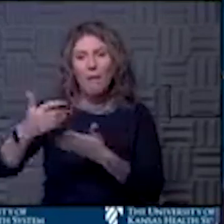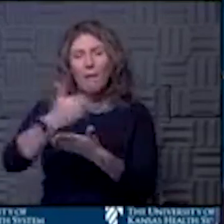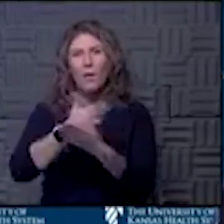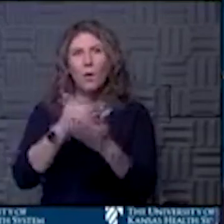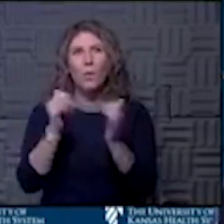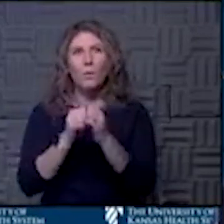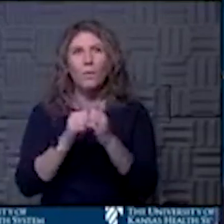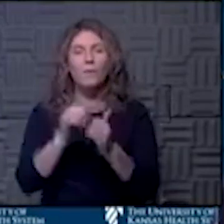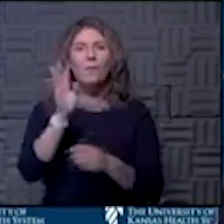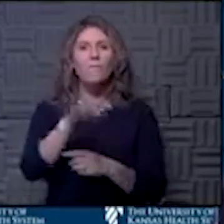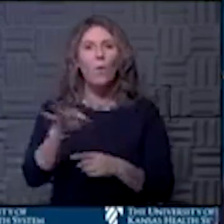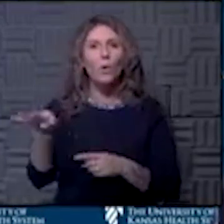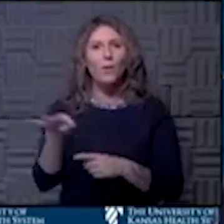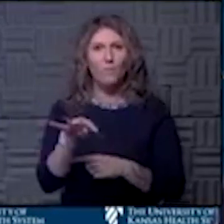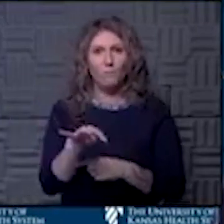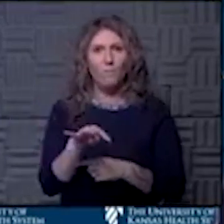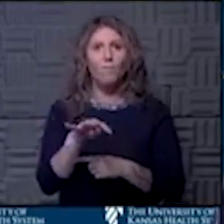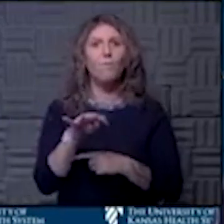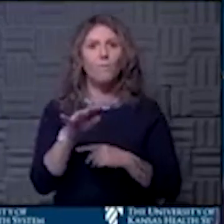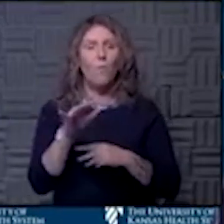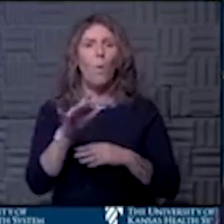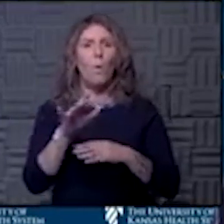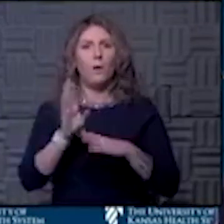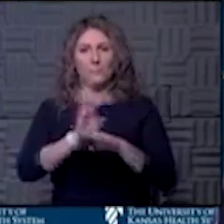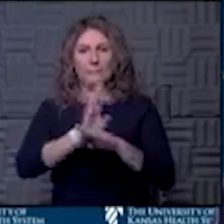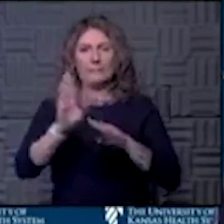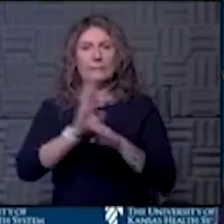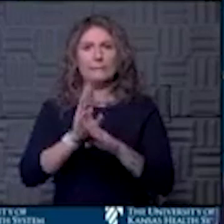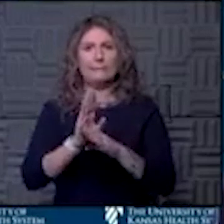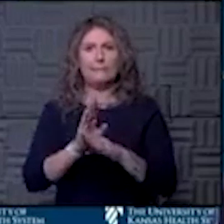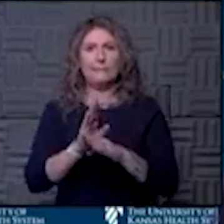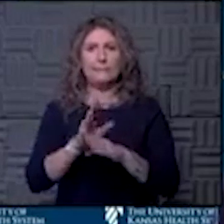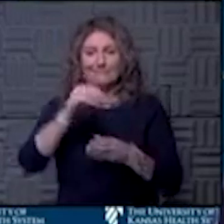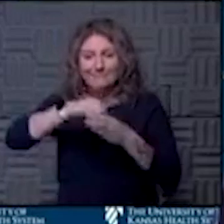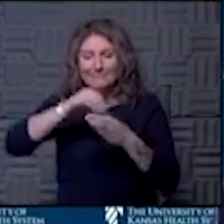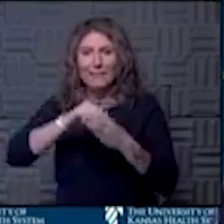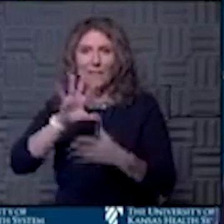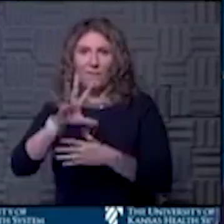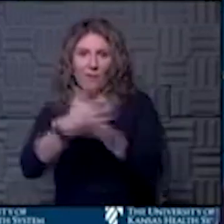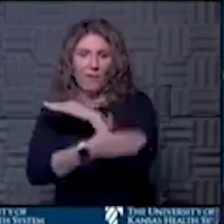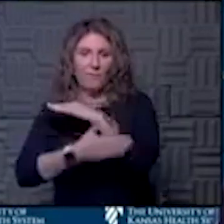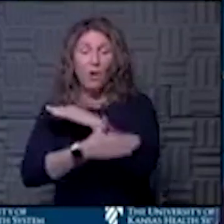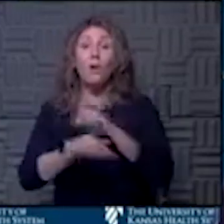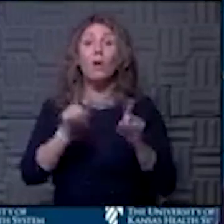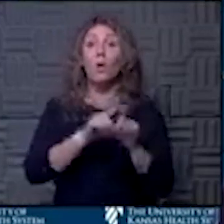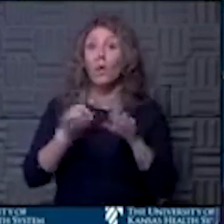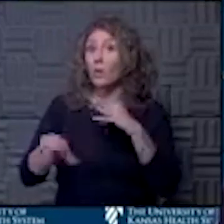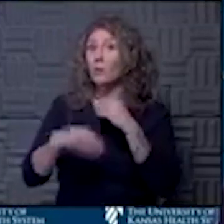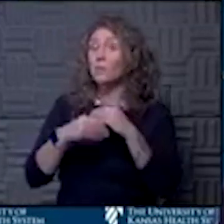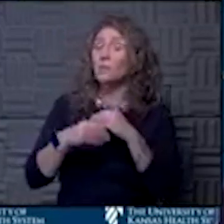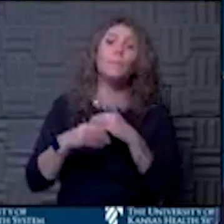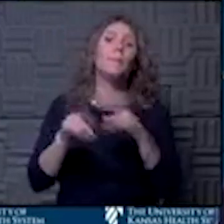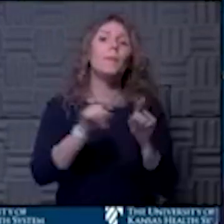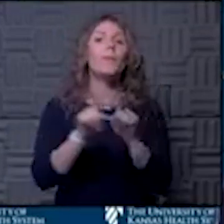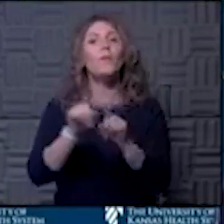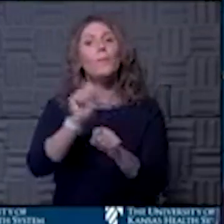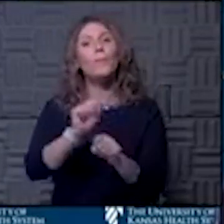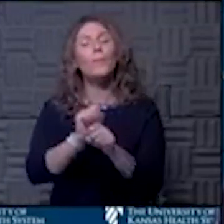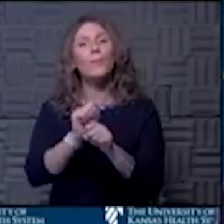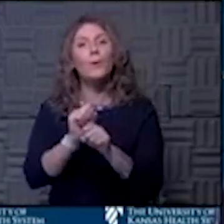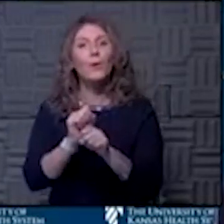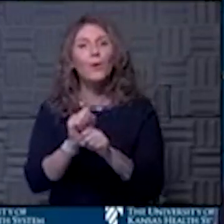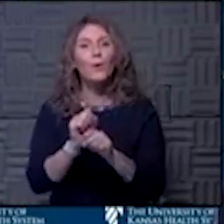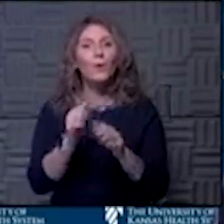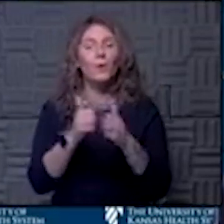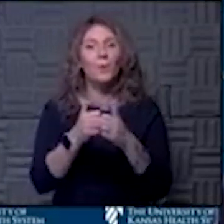44 facilities in those five counties. In addition to that, we've also worked really closely with